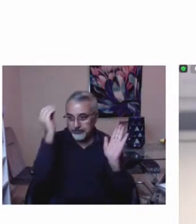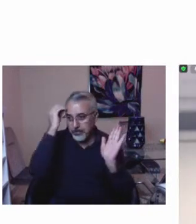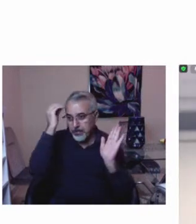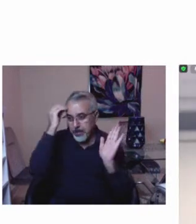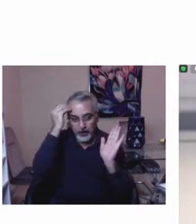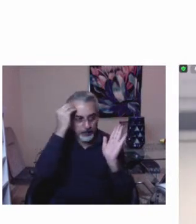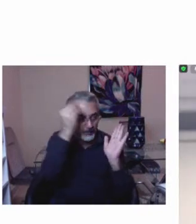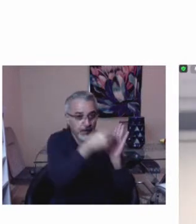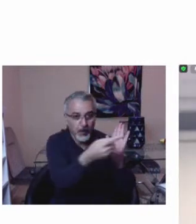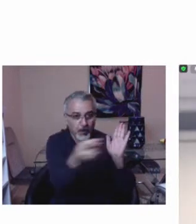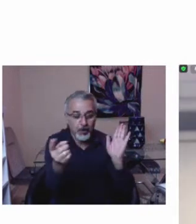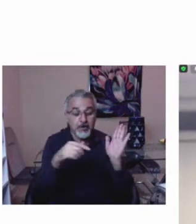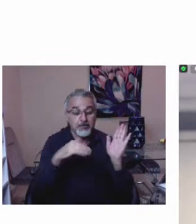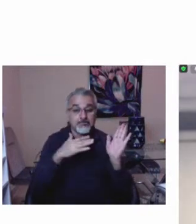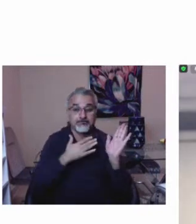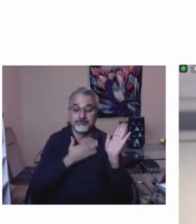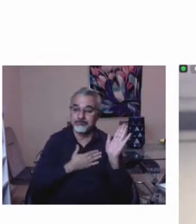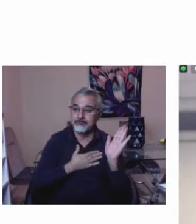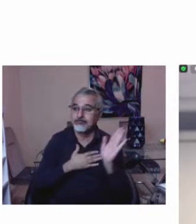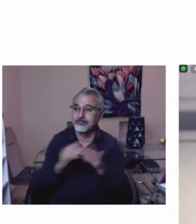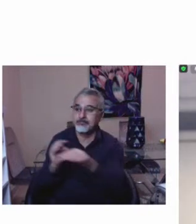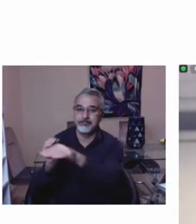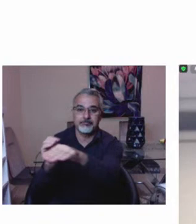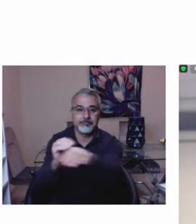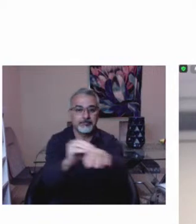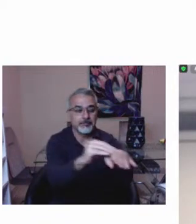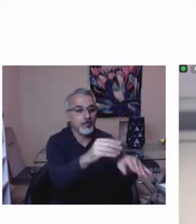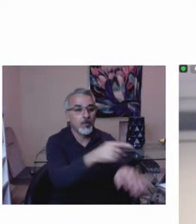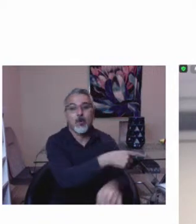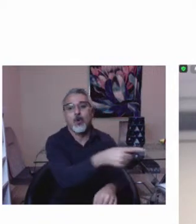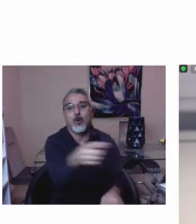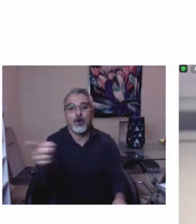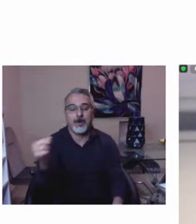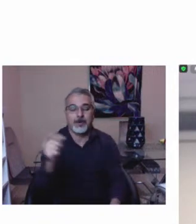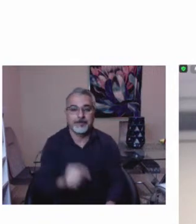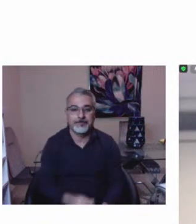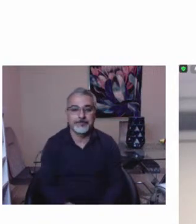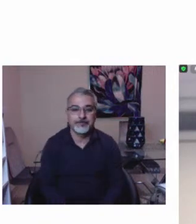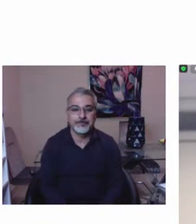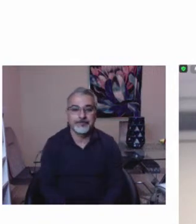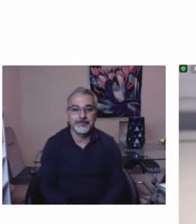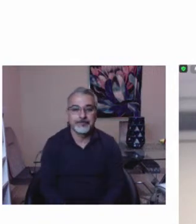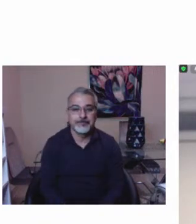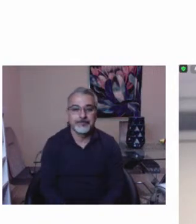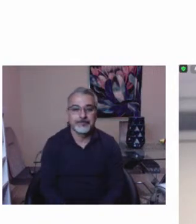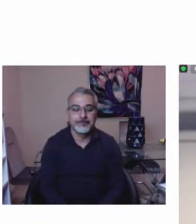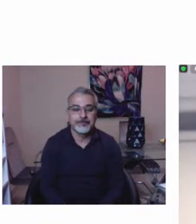Republic, highlights the implementation, the practical implementation